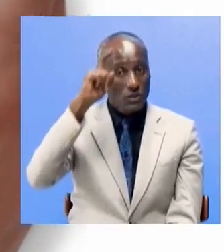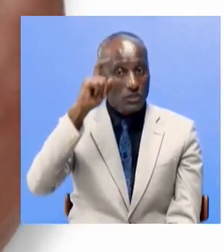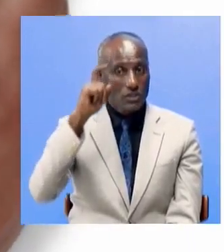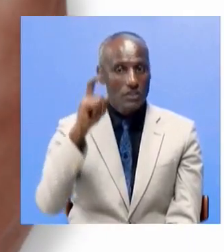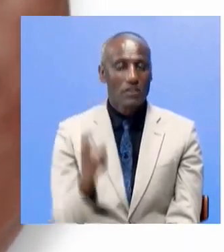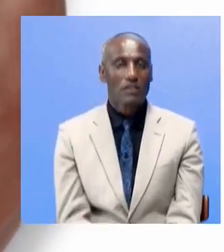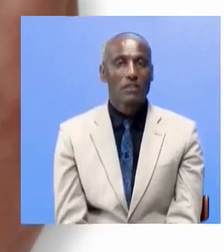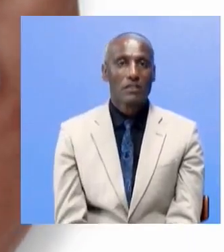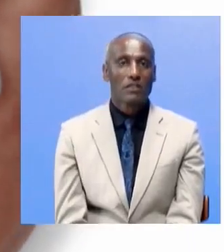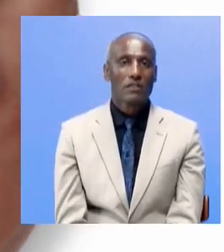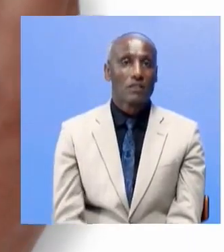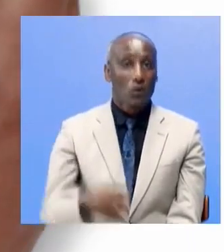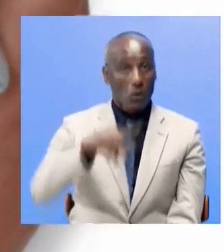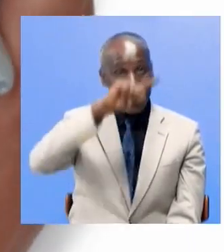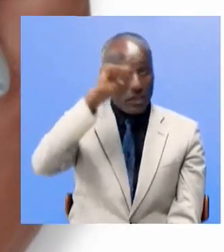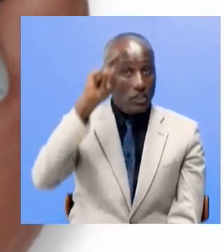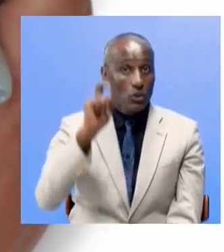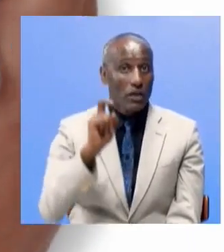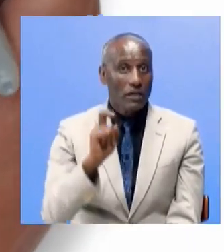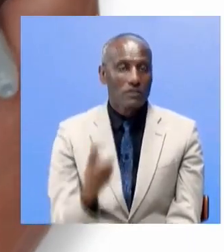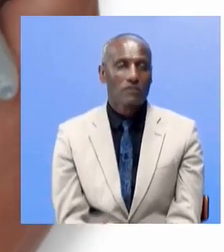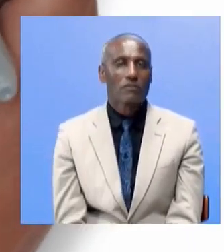or interrogative.